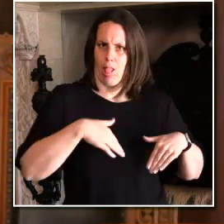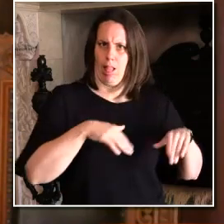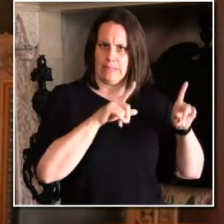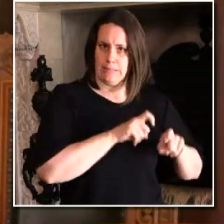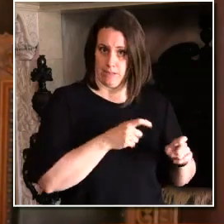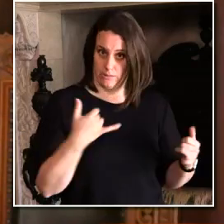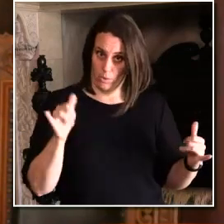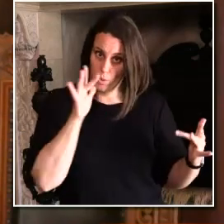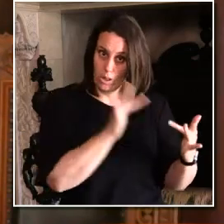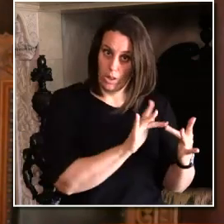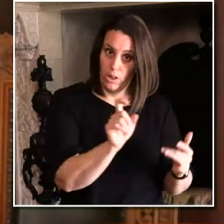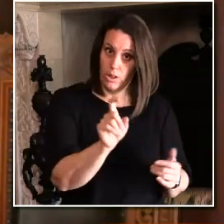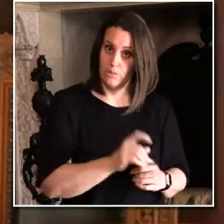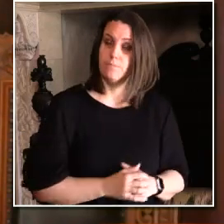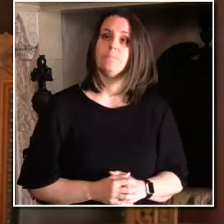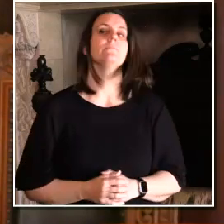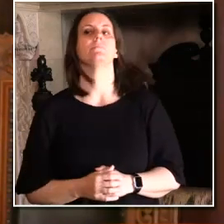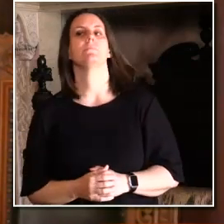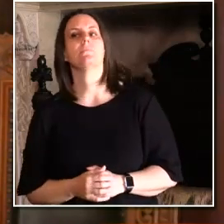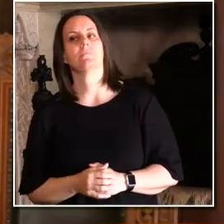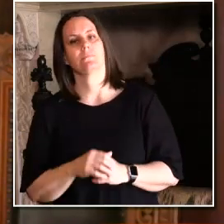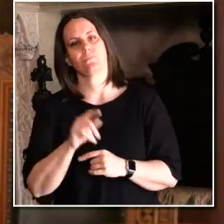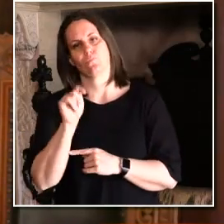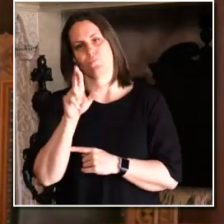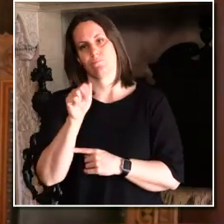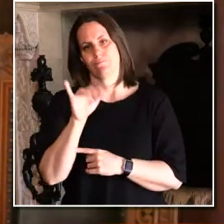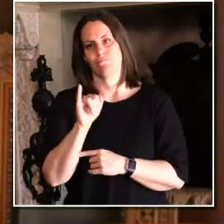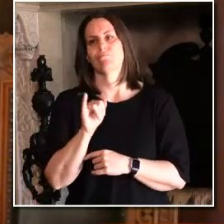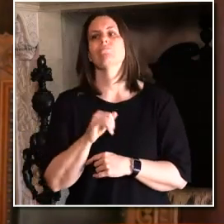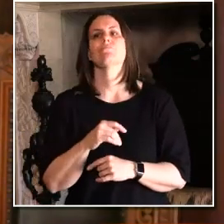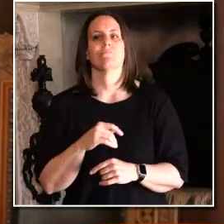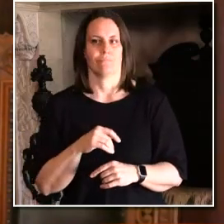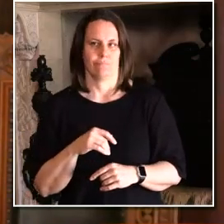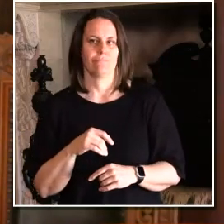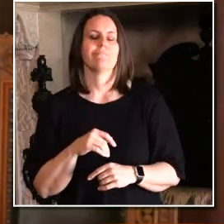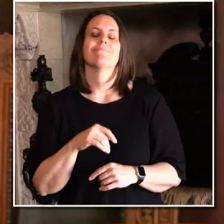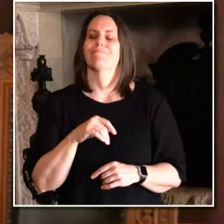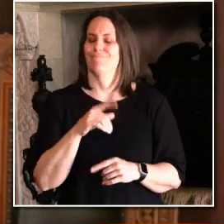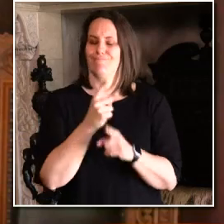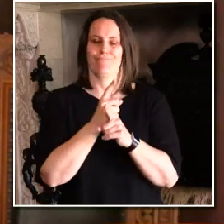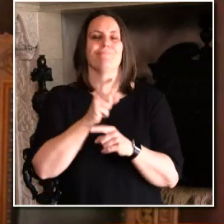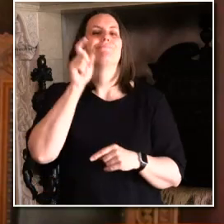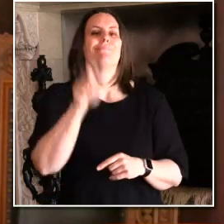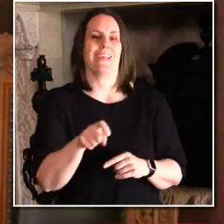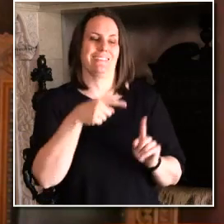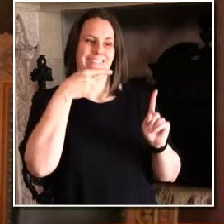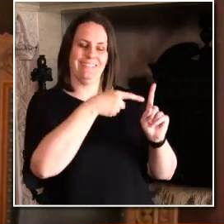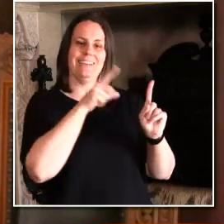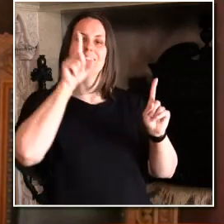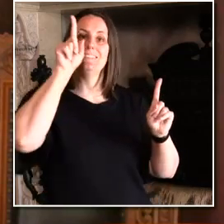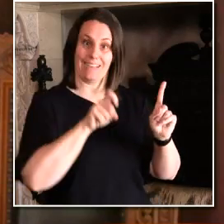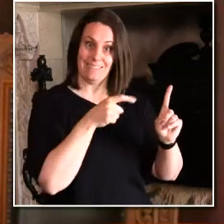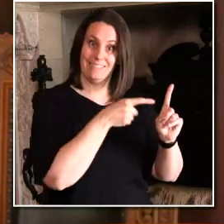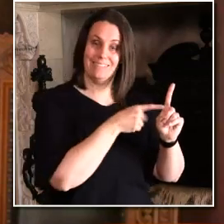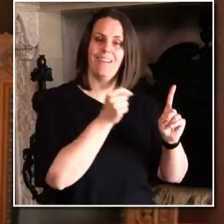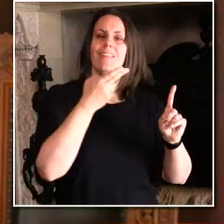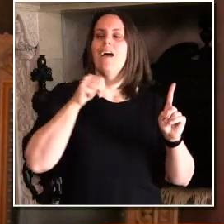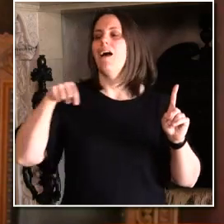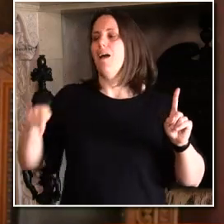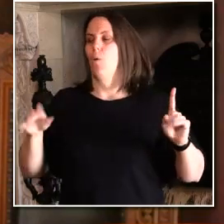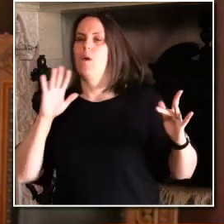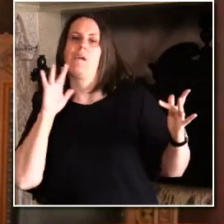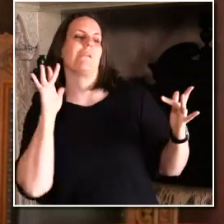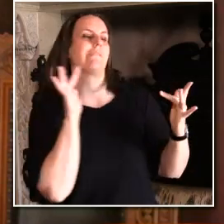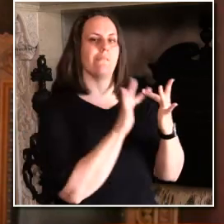with testing. It starts with finding people who have symptoms, getting those symptomatic people a test, and we really do